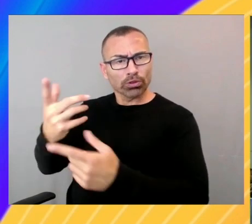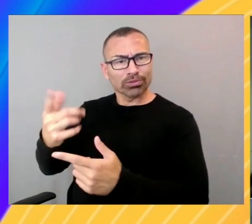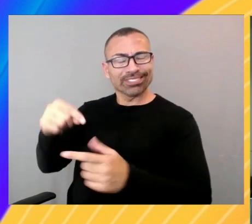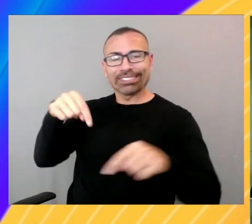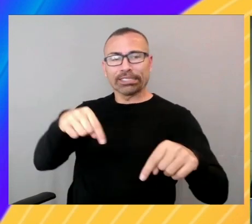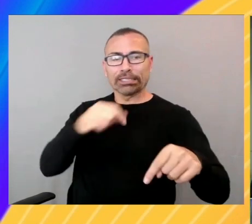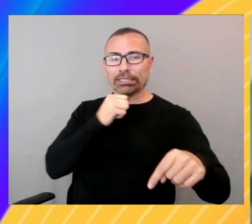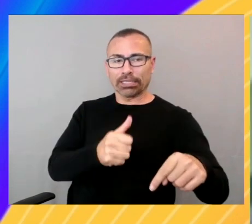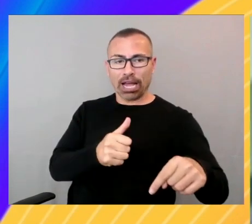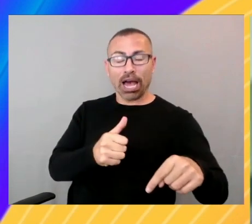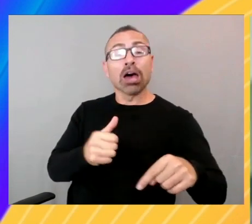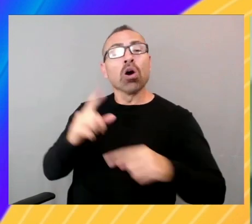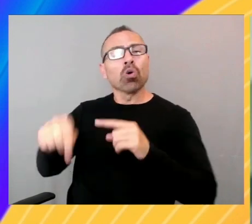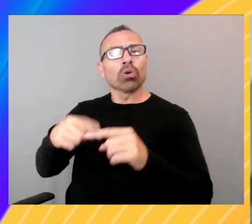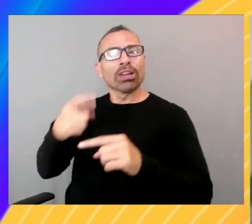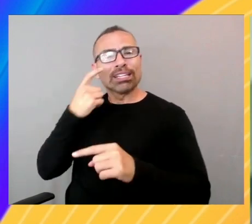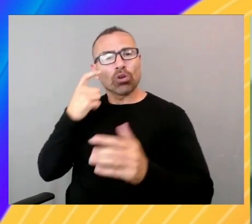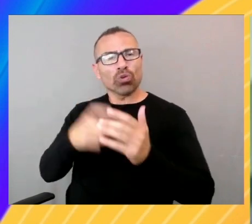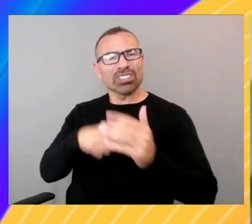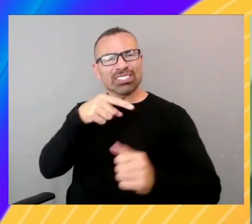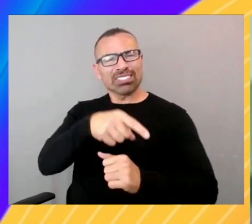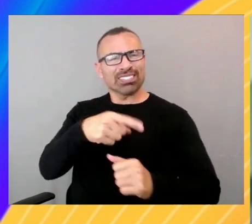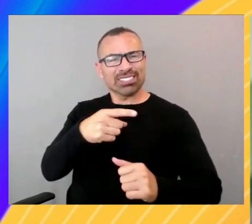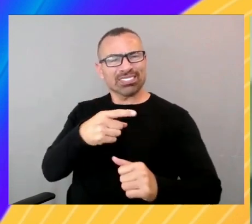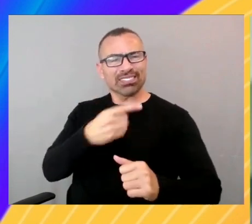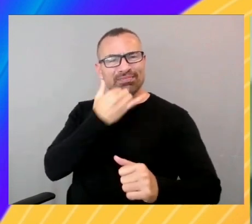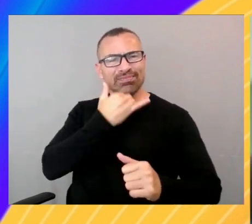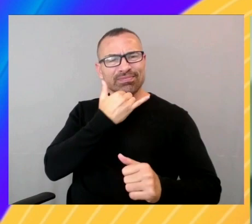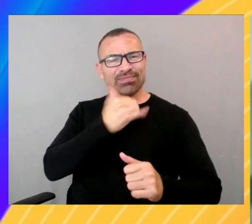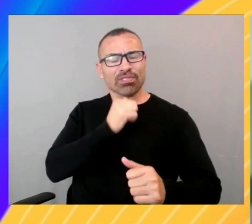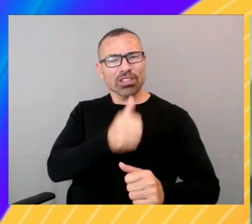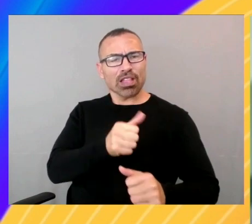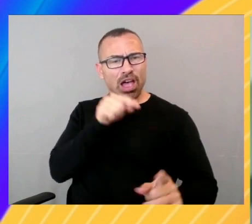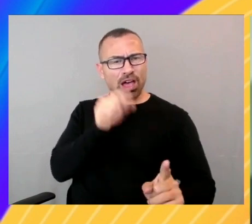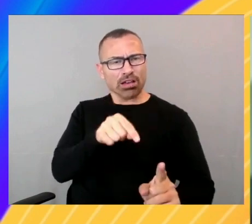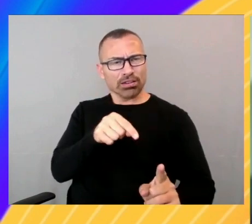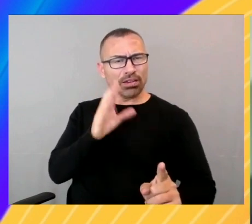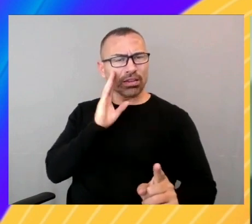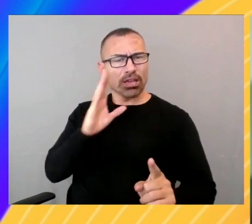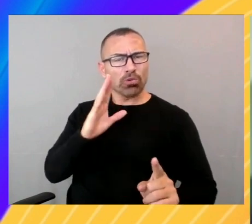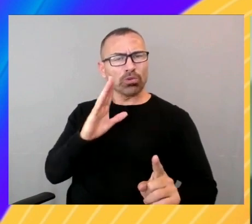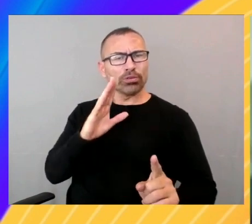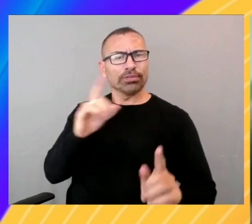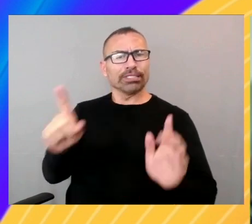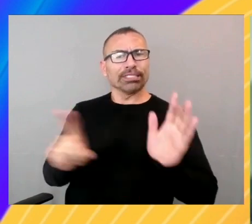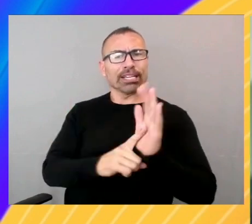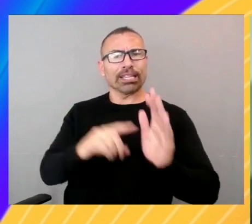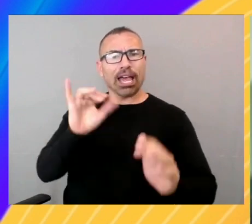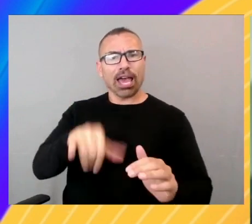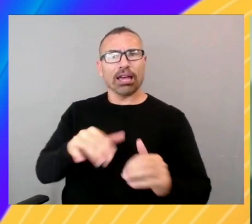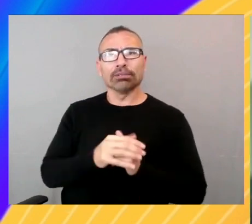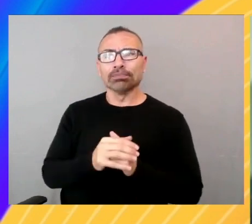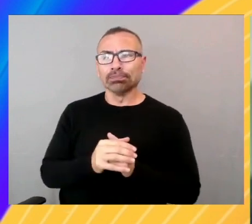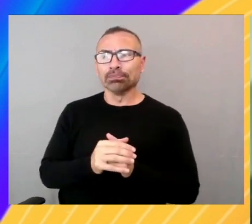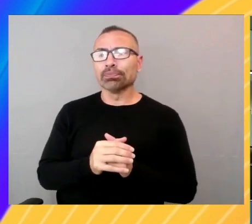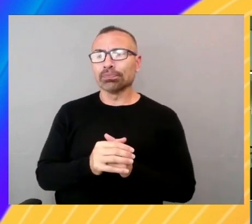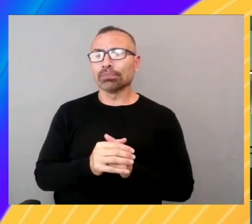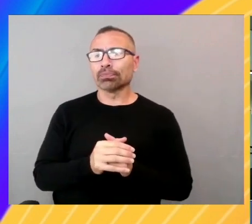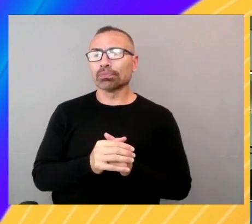it will, detect it as what we call insights. Sure. Yeah, so this